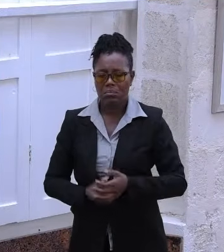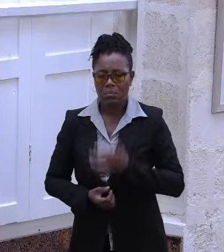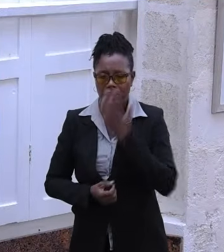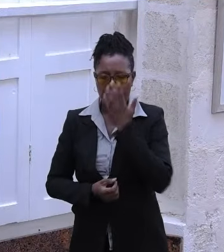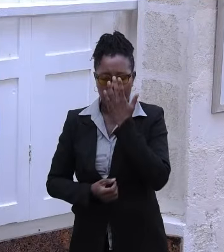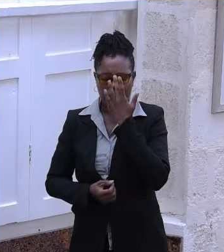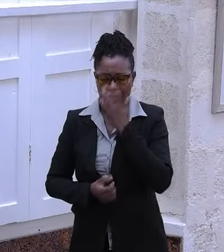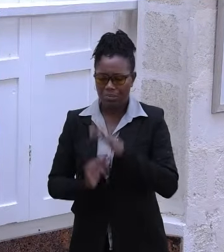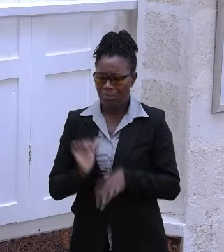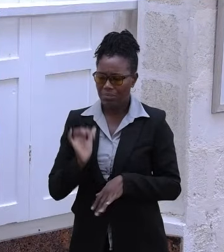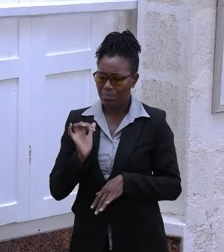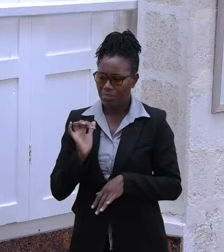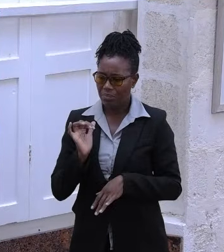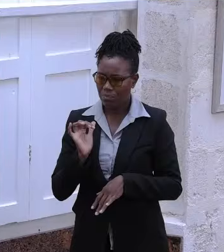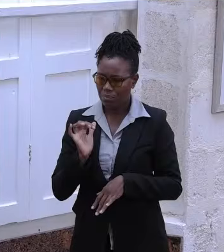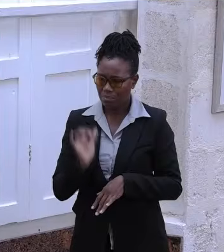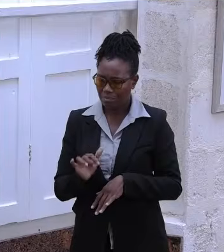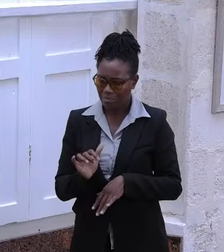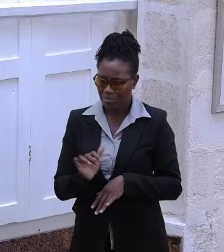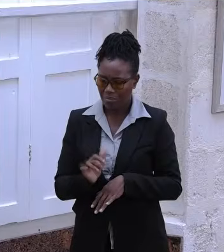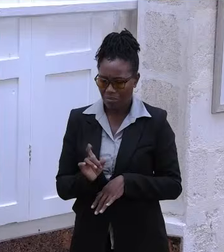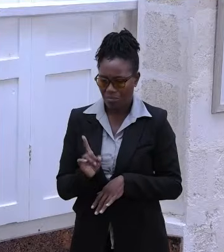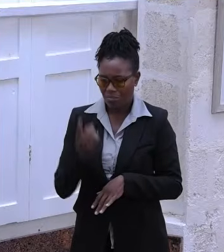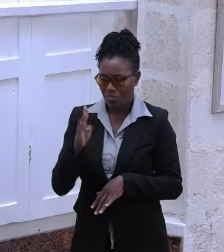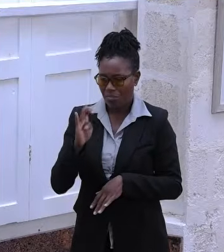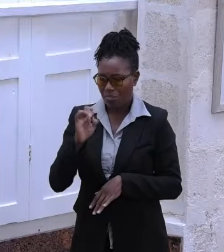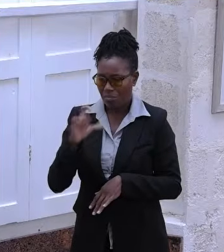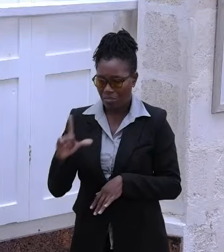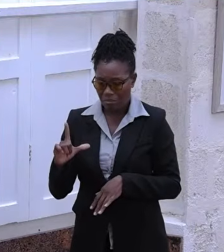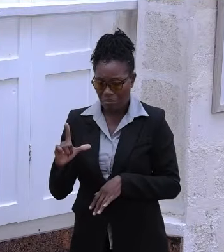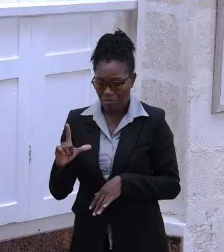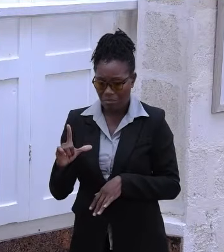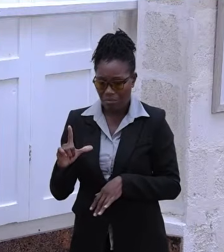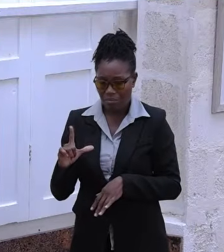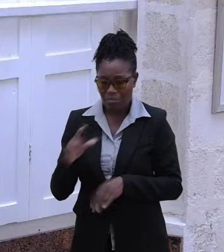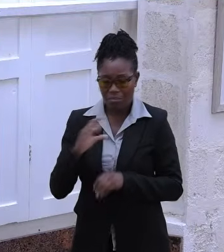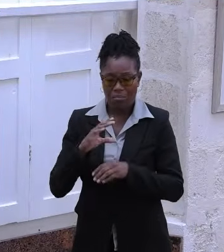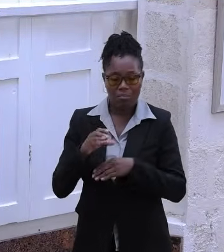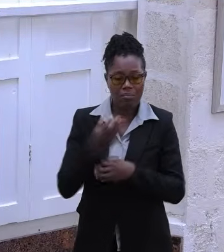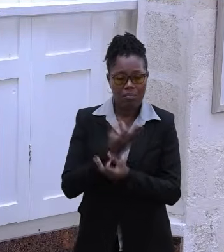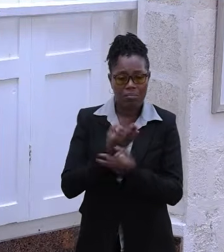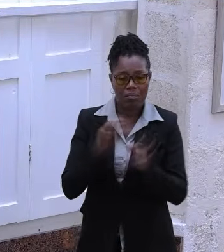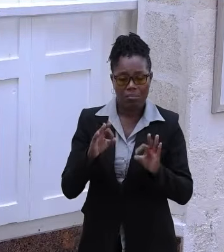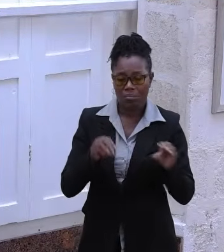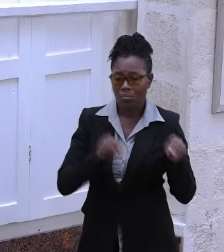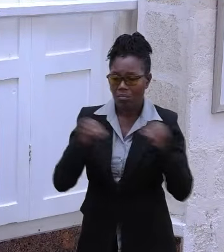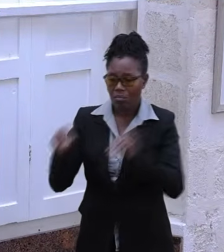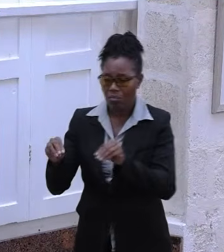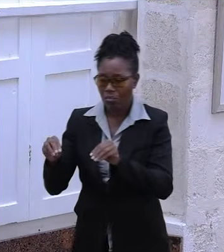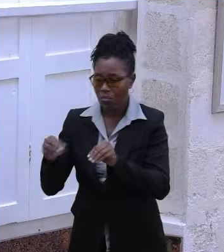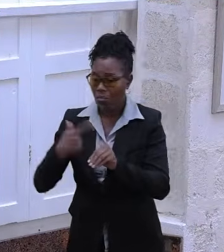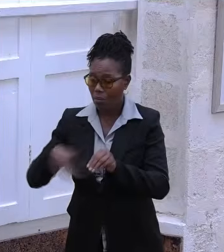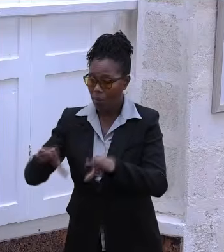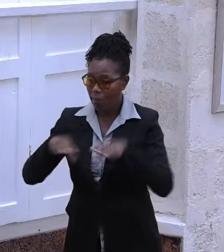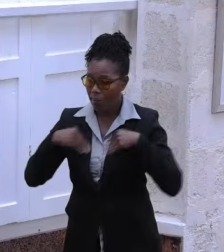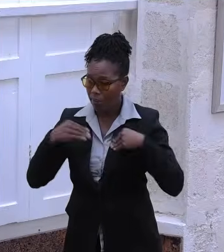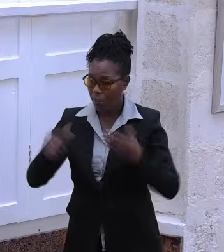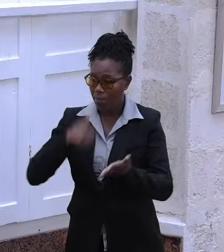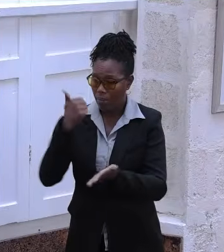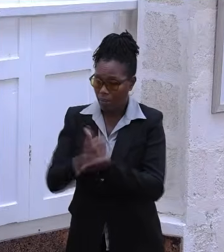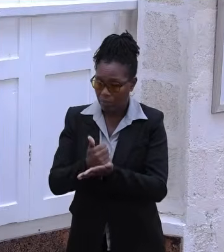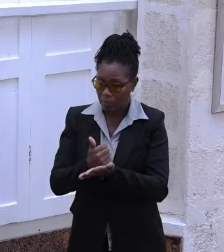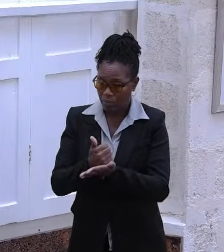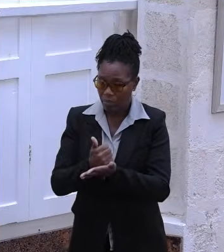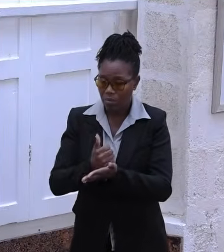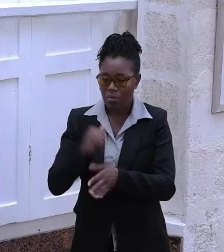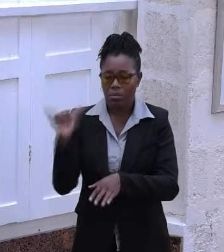And in that first bill, the Caribbean Free Movement, when we pass that bill, it also has